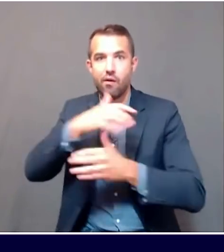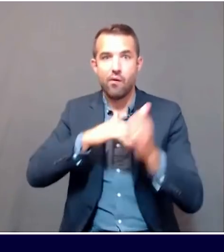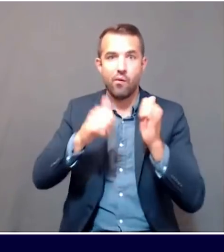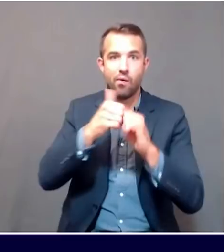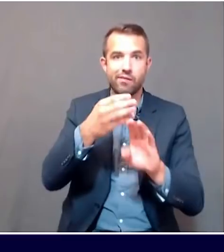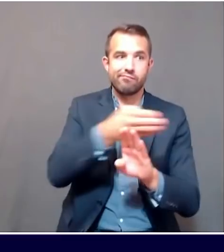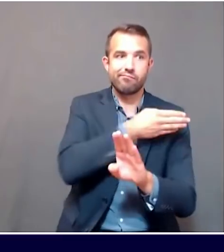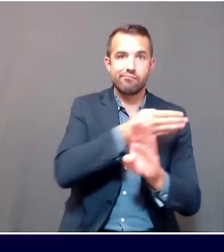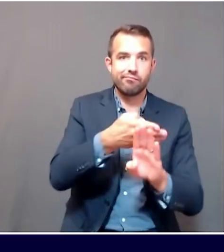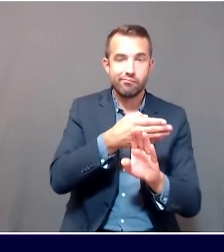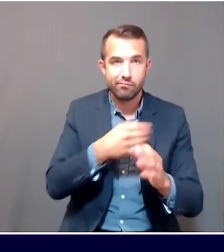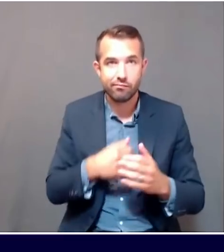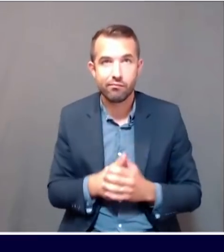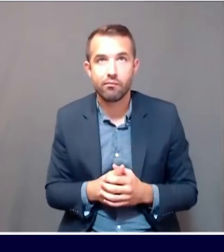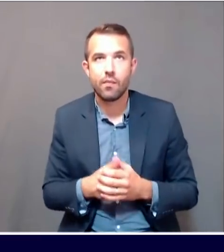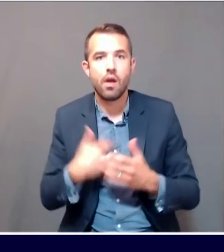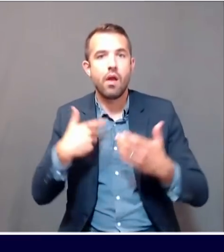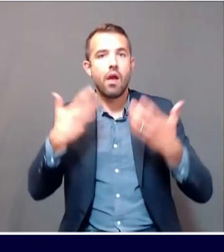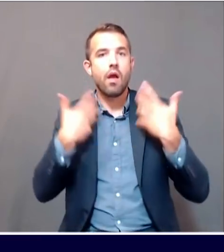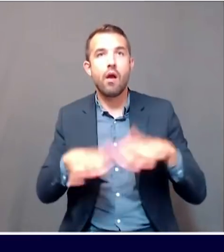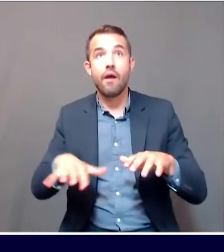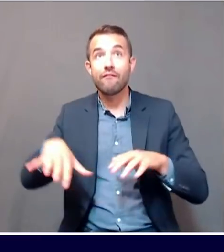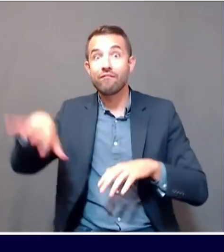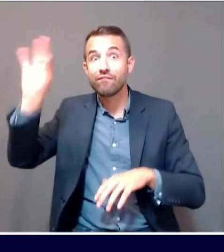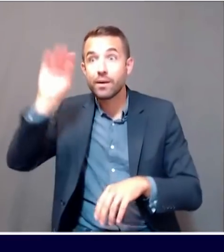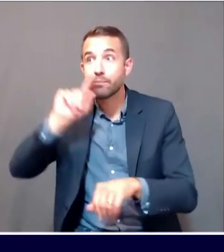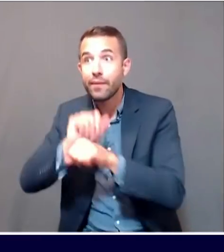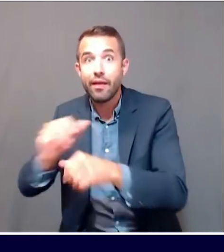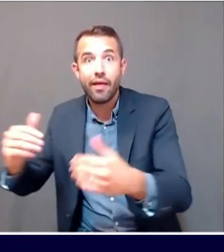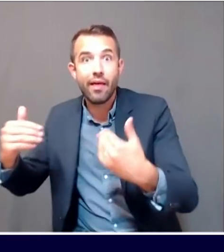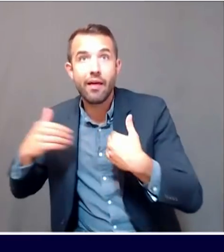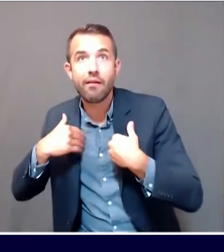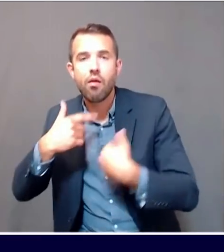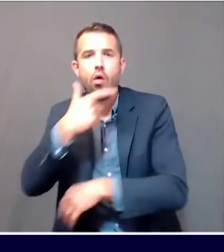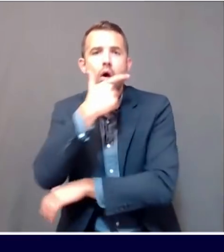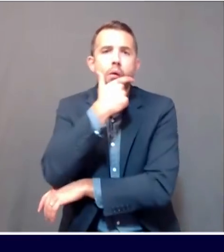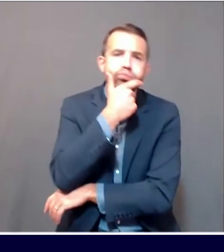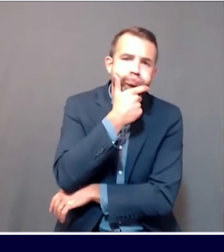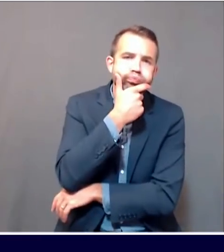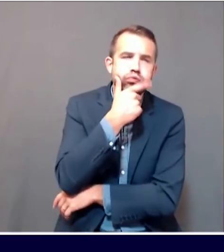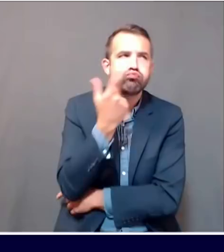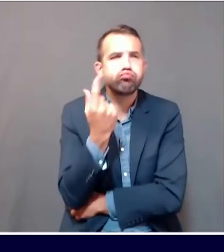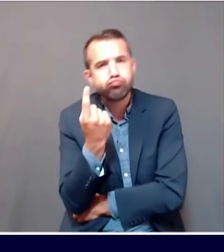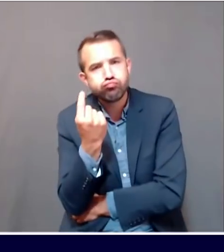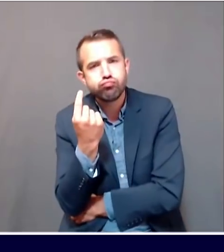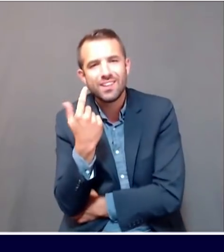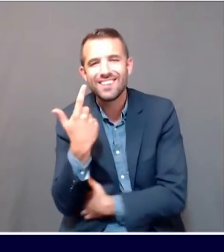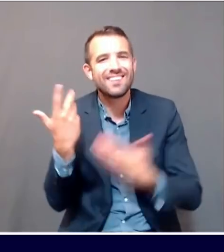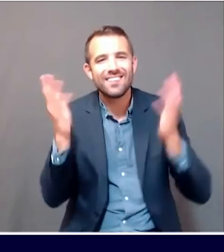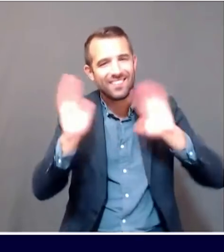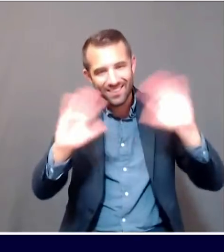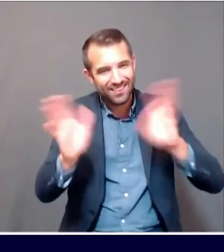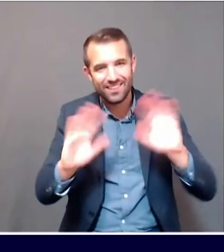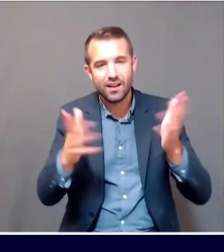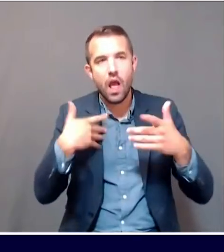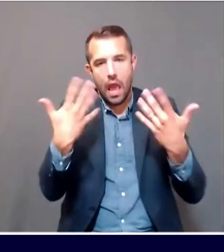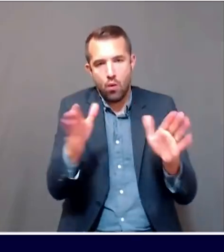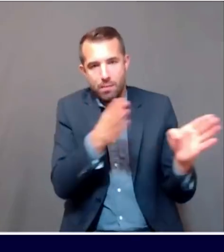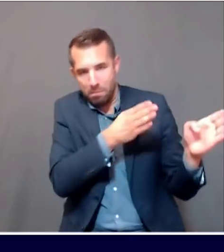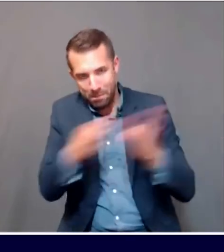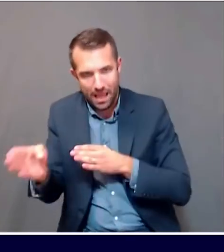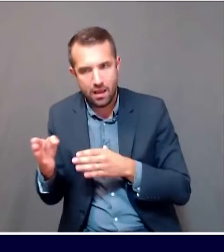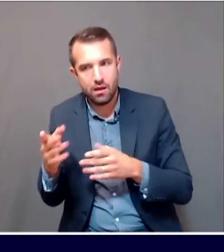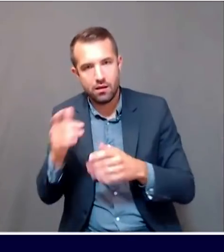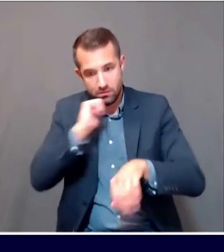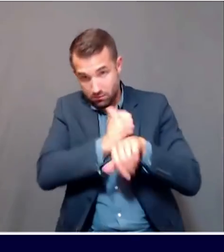case at college X before we start figuring out what needs to happen. The third thing that we're working with those same institutions